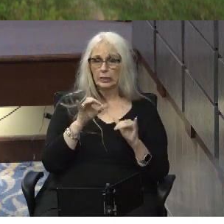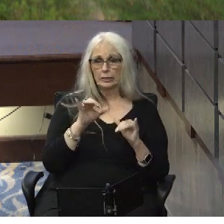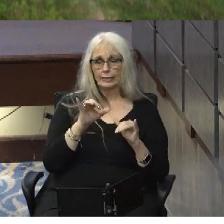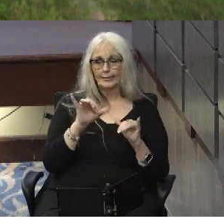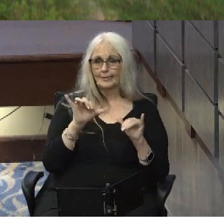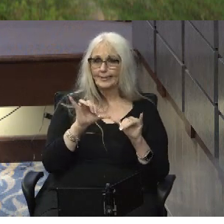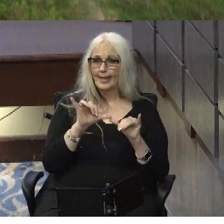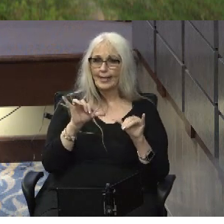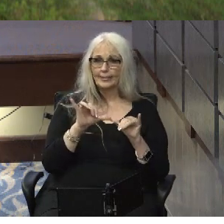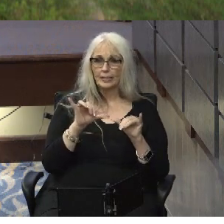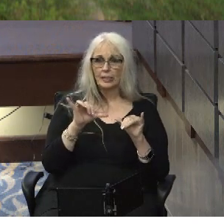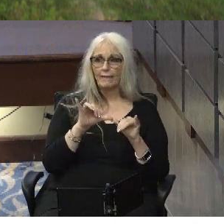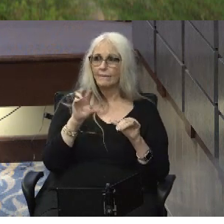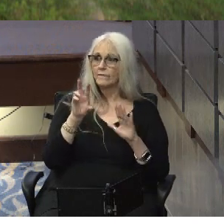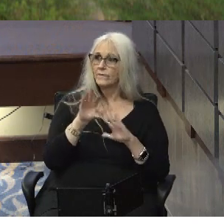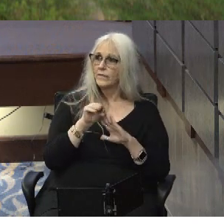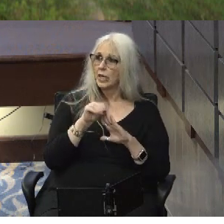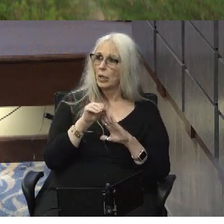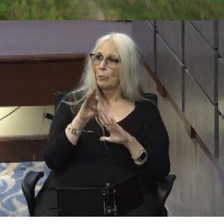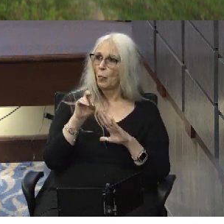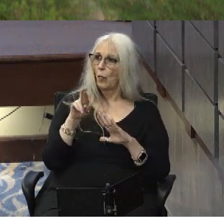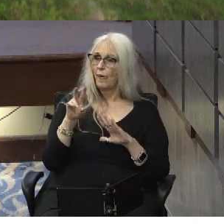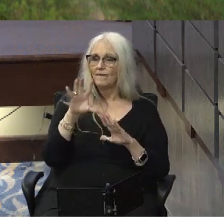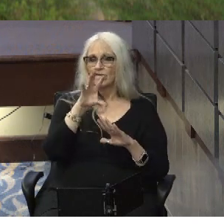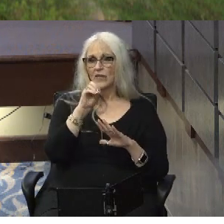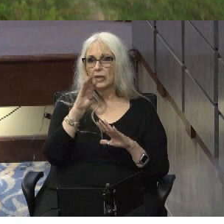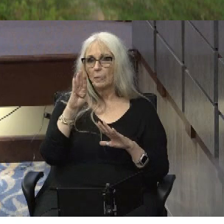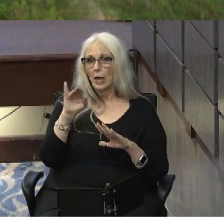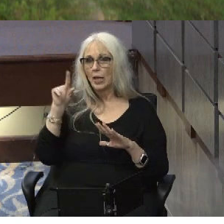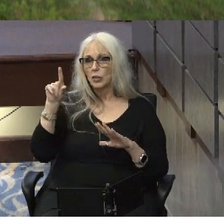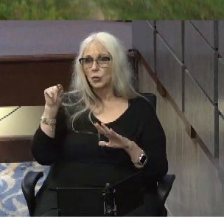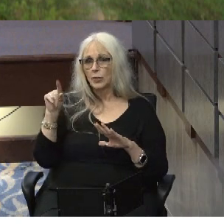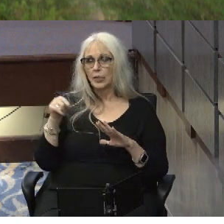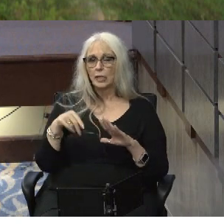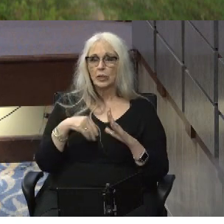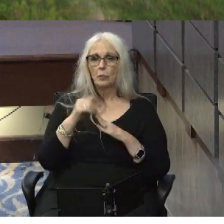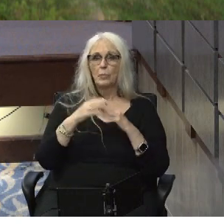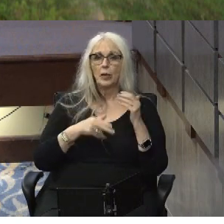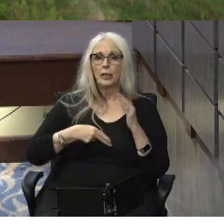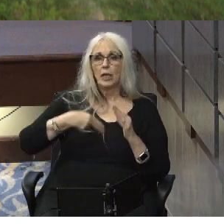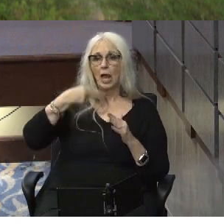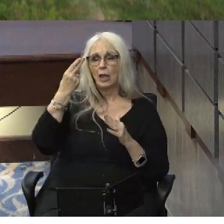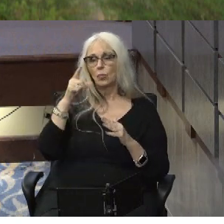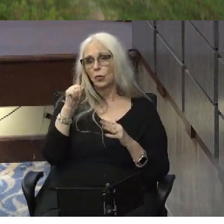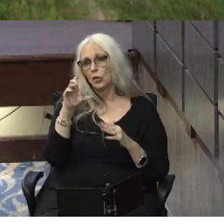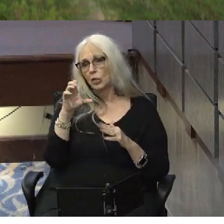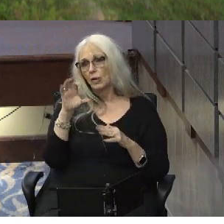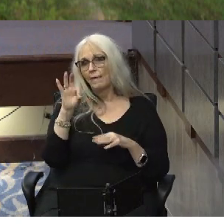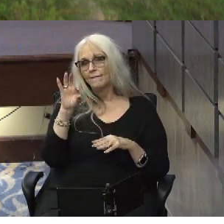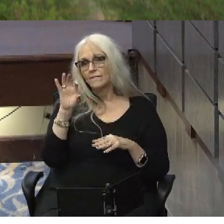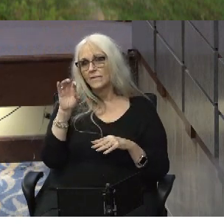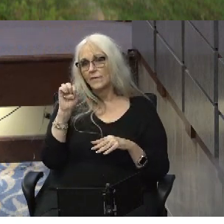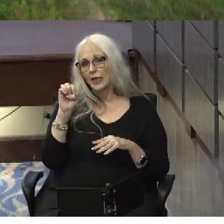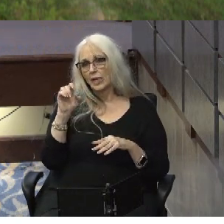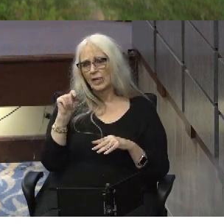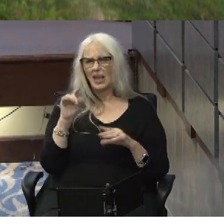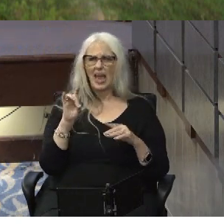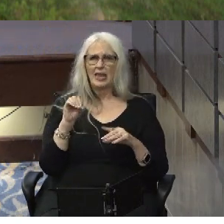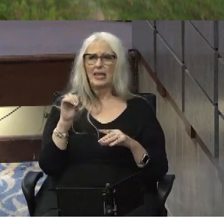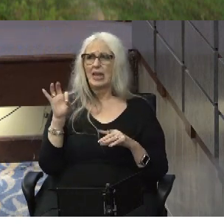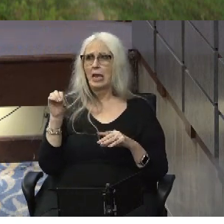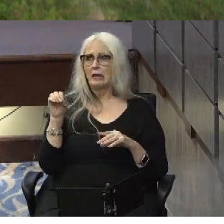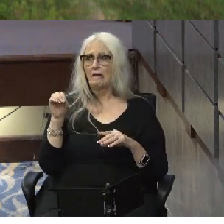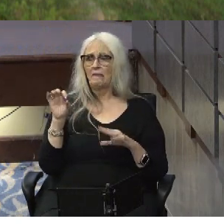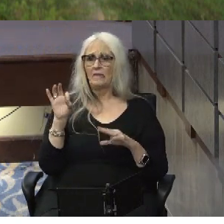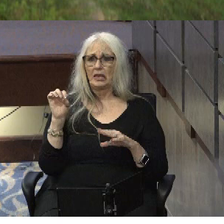at 50 by 20. You know, the building height is around 100 feet. Is Yeah, that right, 80 or Scott? 90, yeah, yeah. So it's getting